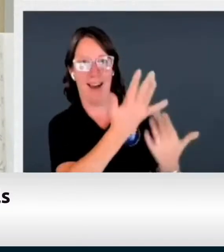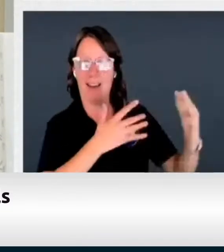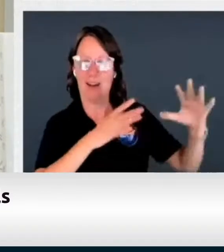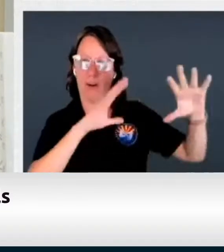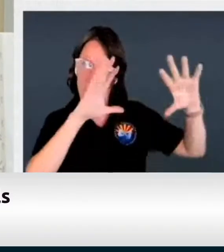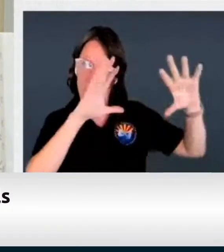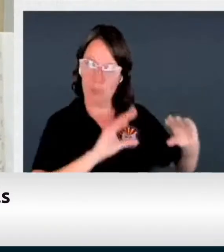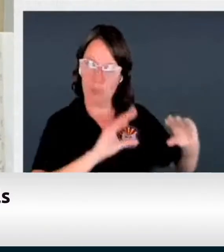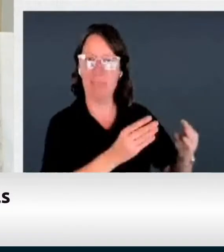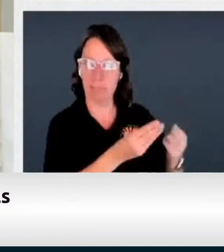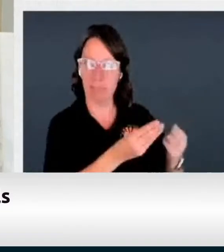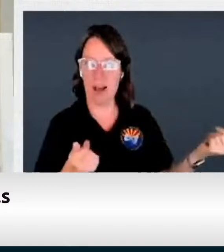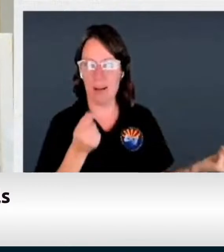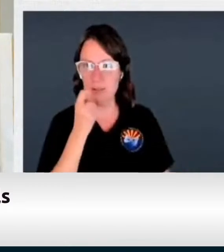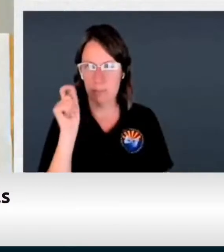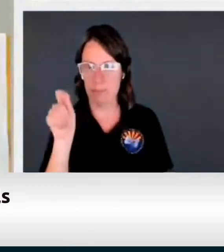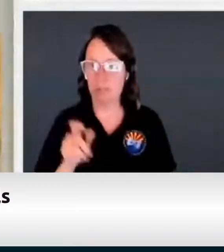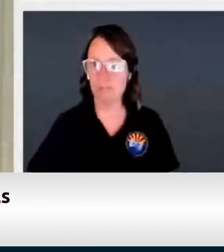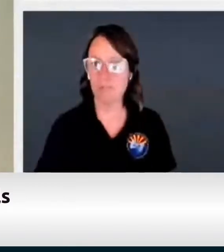period.